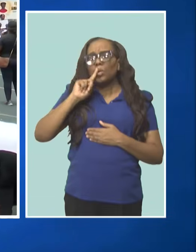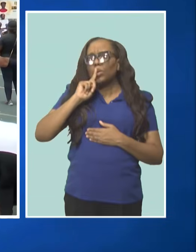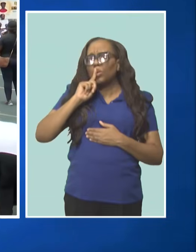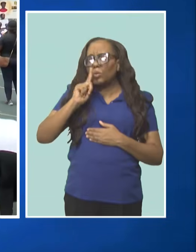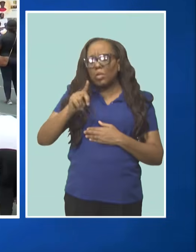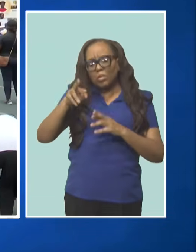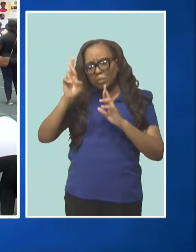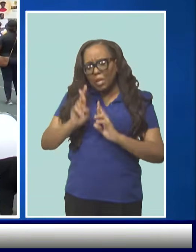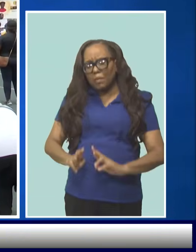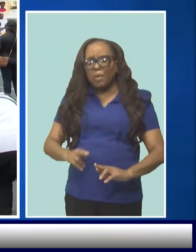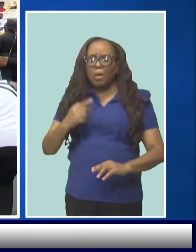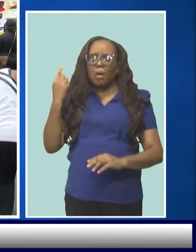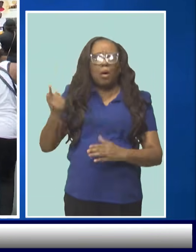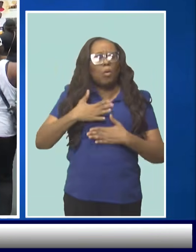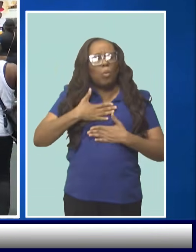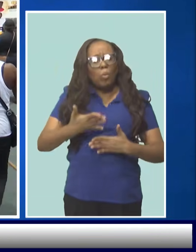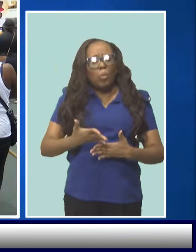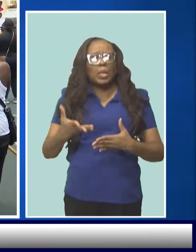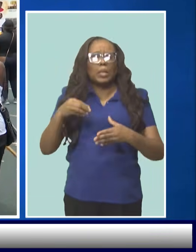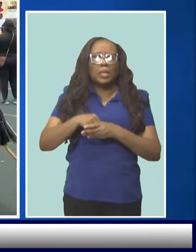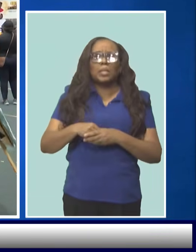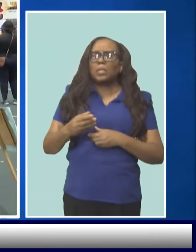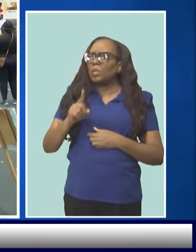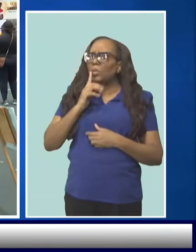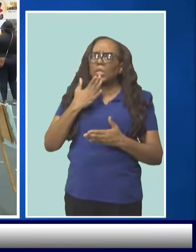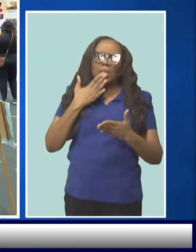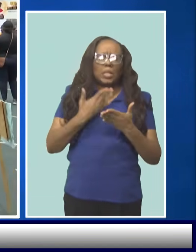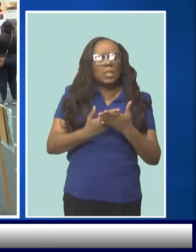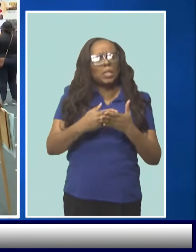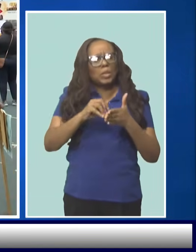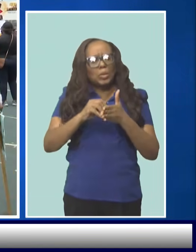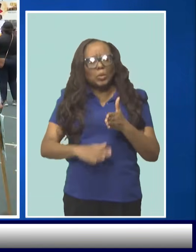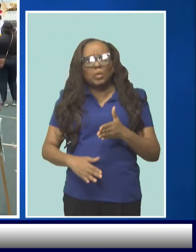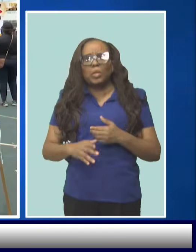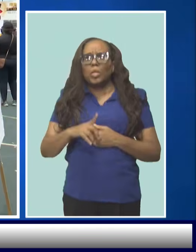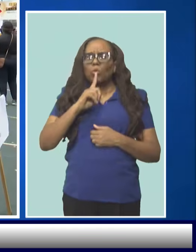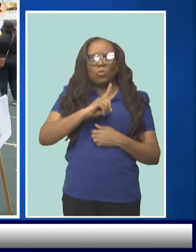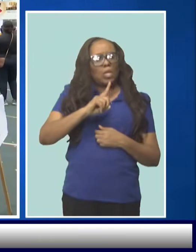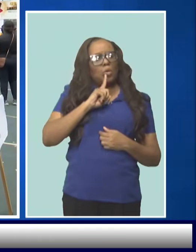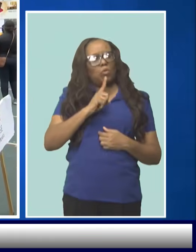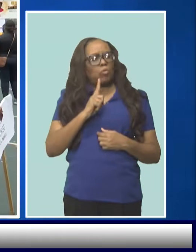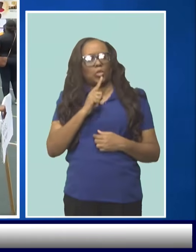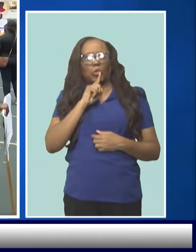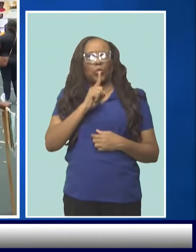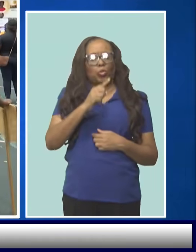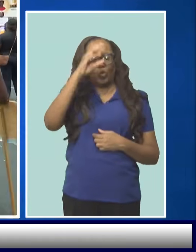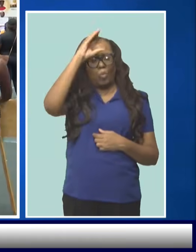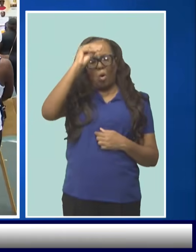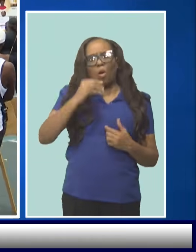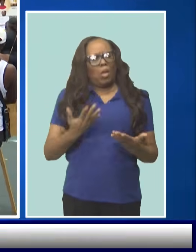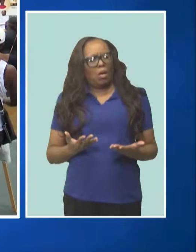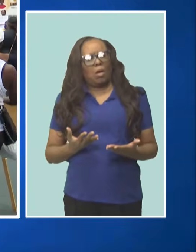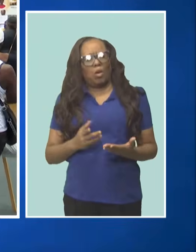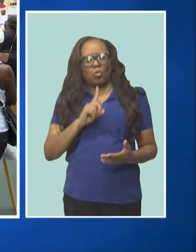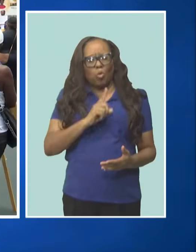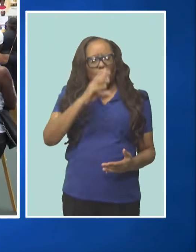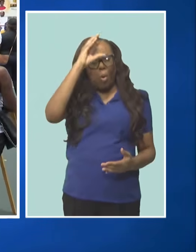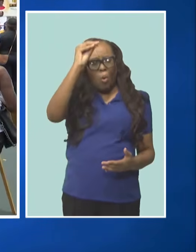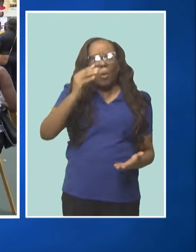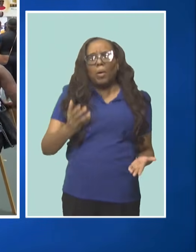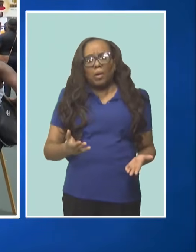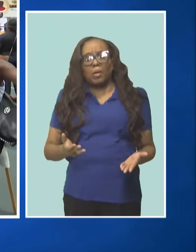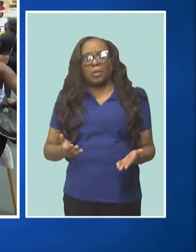always the type of student who we would call a model student, and he was a boy's boy. and he left his mark. As they